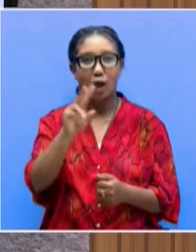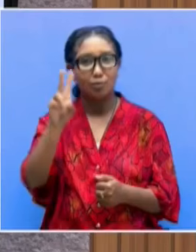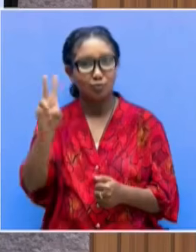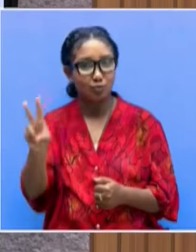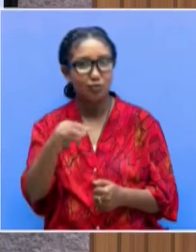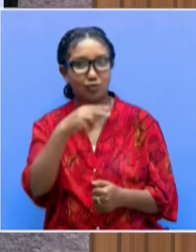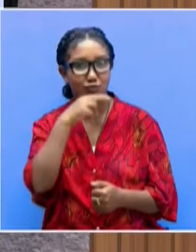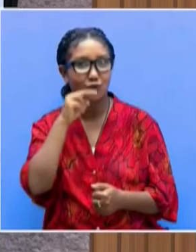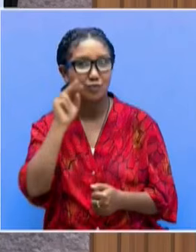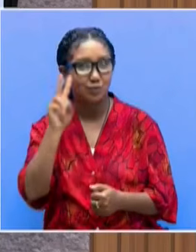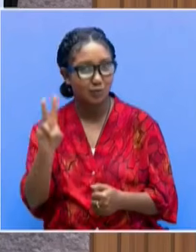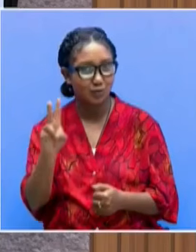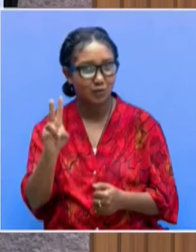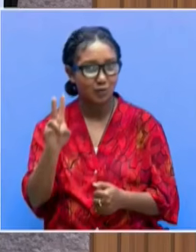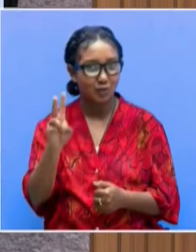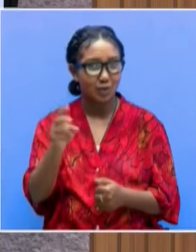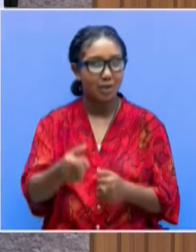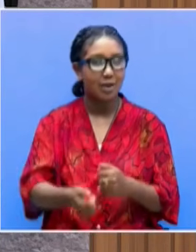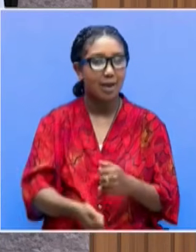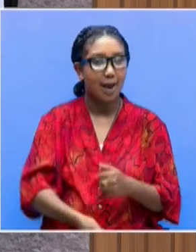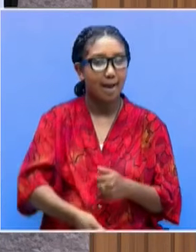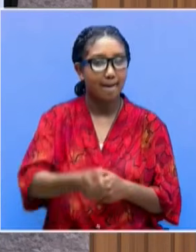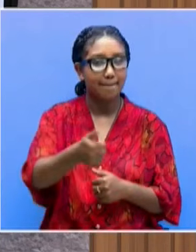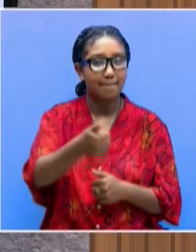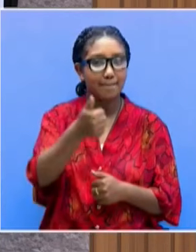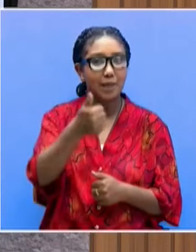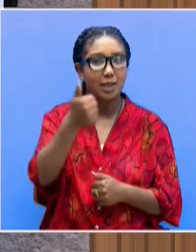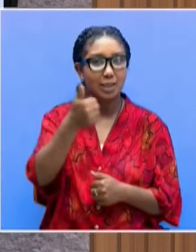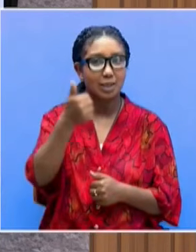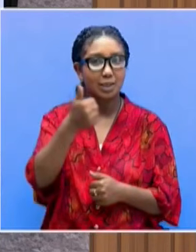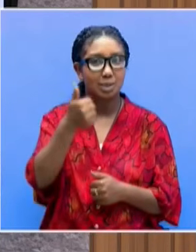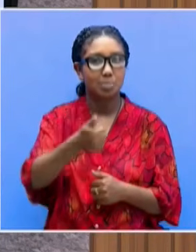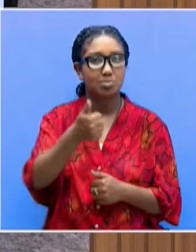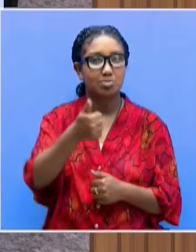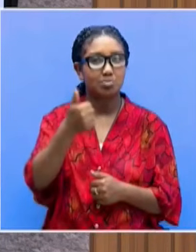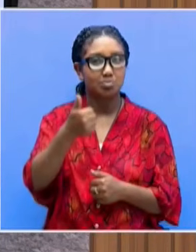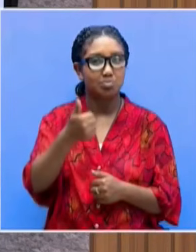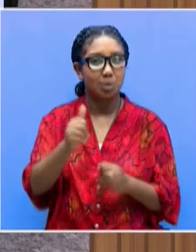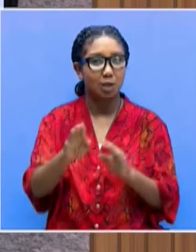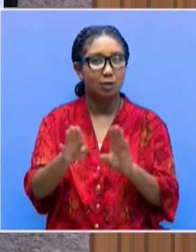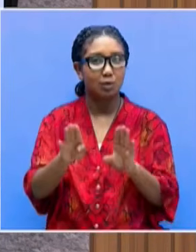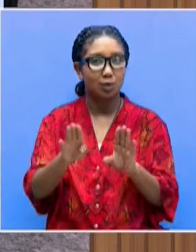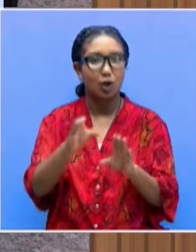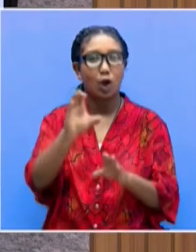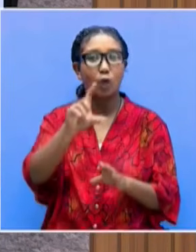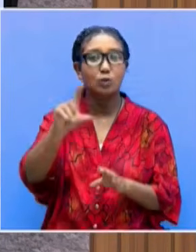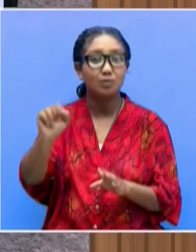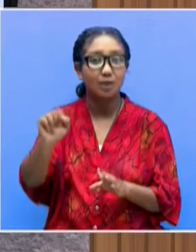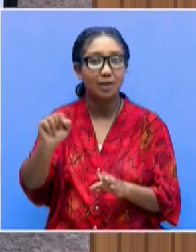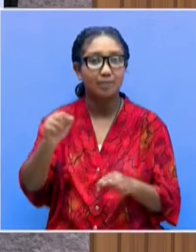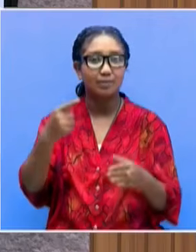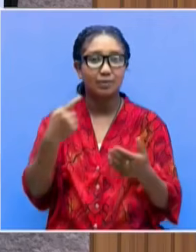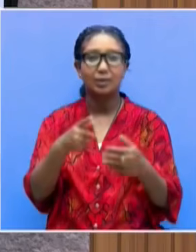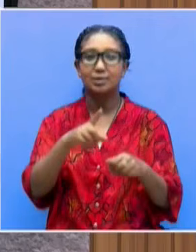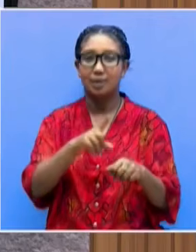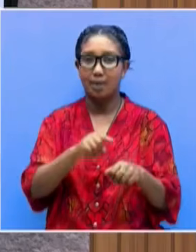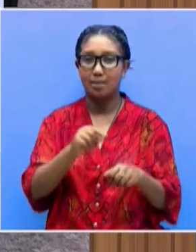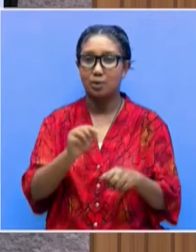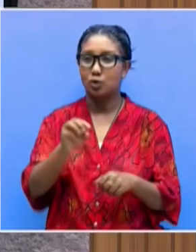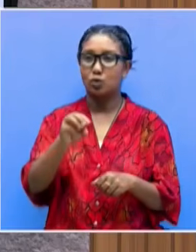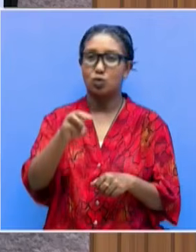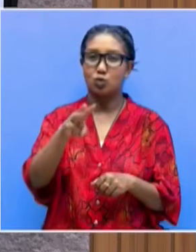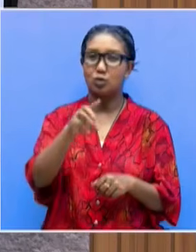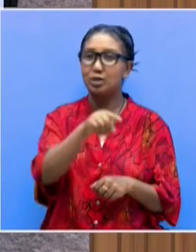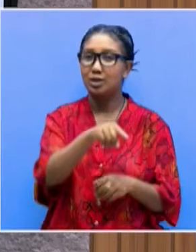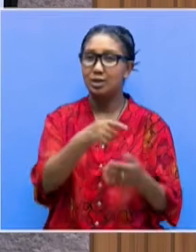So, what is the main clause of conditional sentence type 1? Yes. This time we said would,